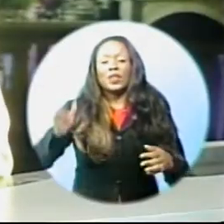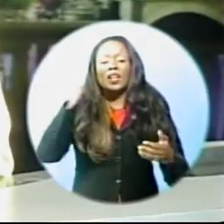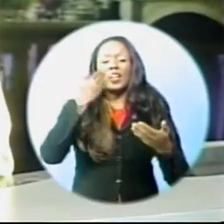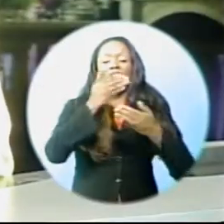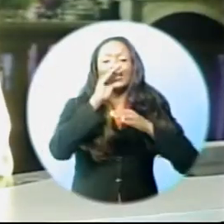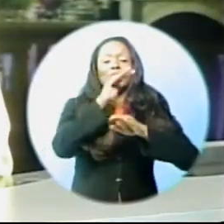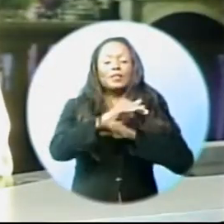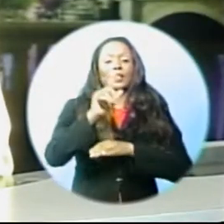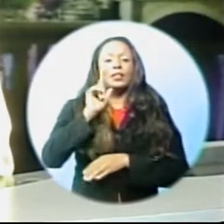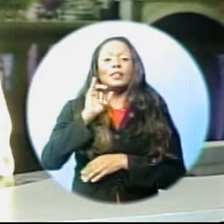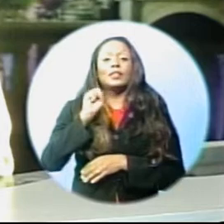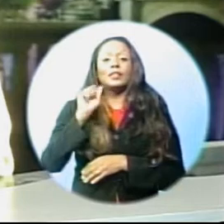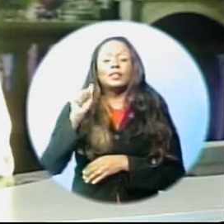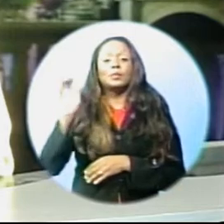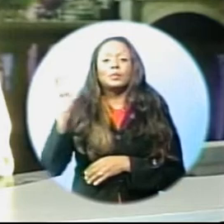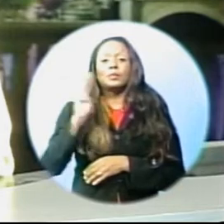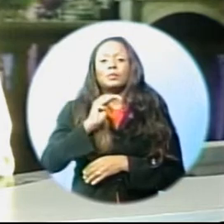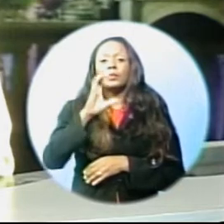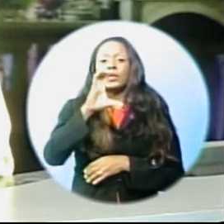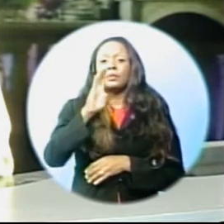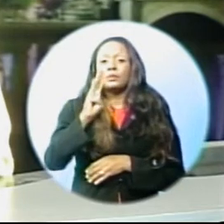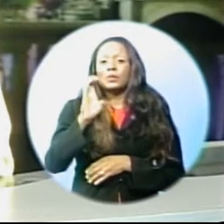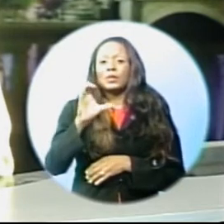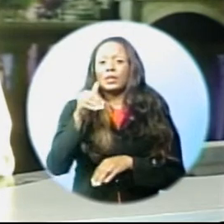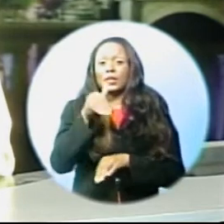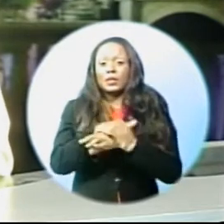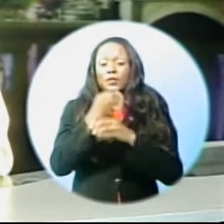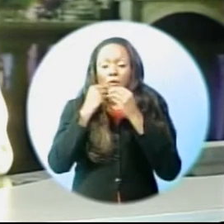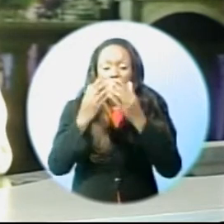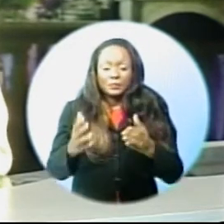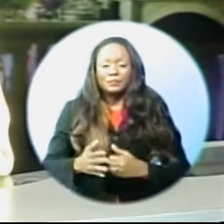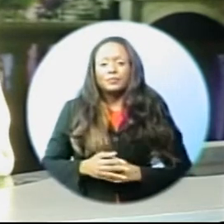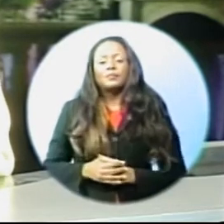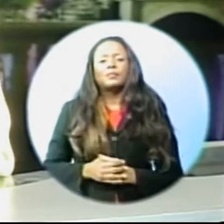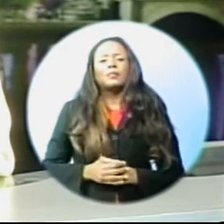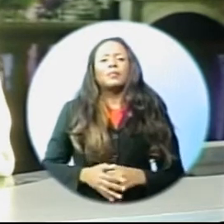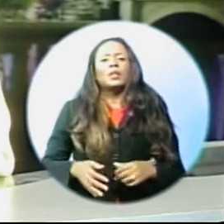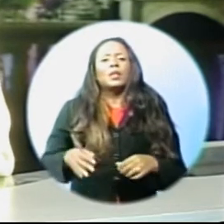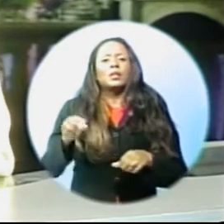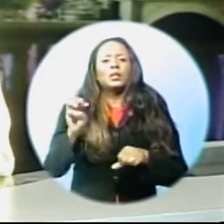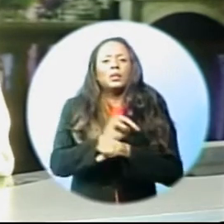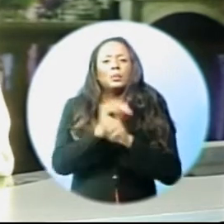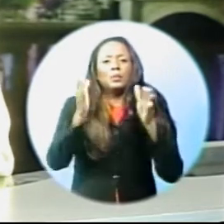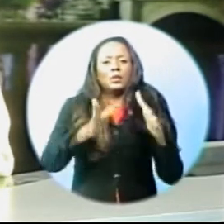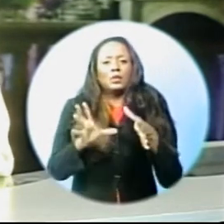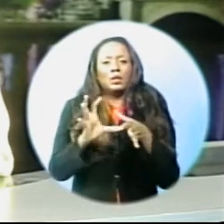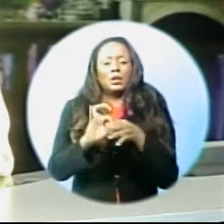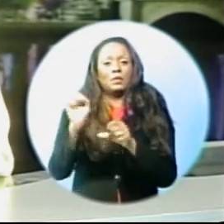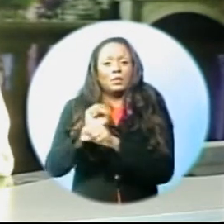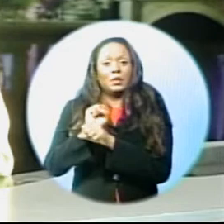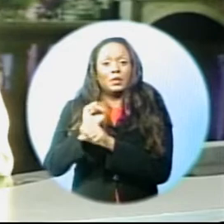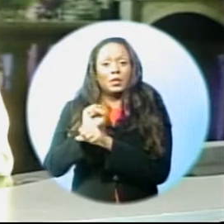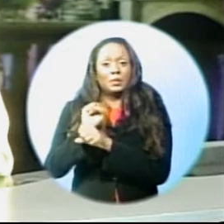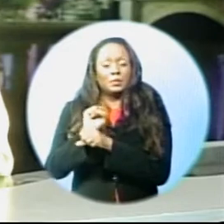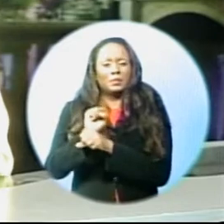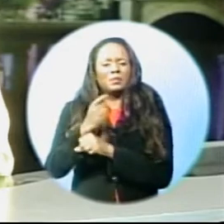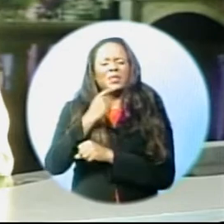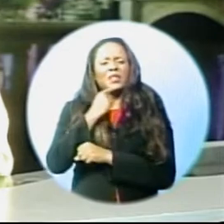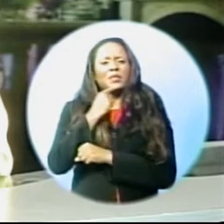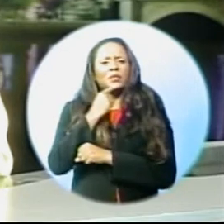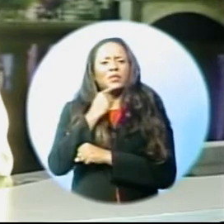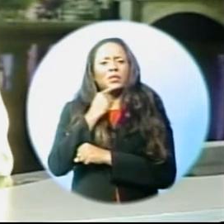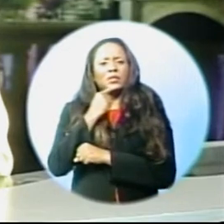Very good evening. I'm Lisa Broom with the CBC Evening News. In our top story tonight, the Minister of Labour says she's expecting